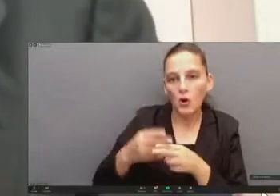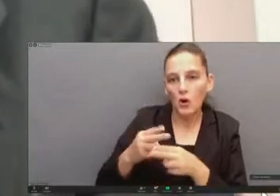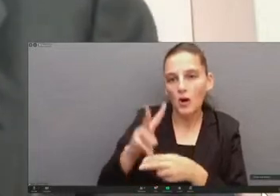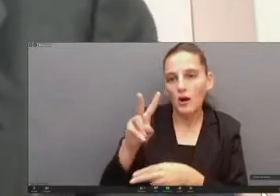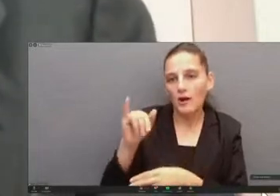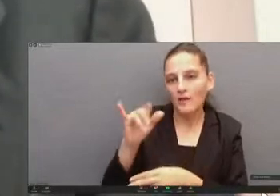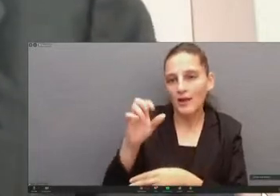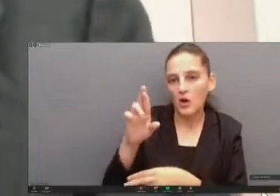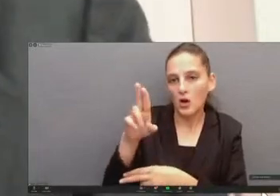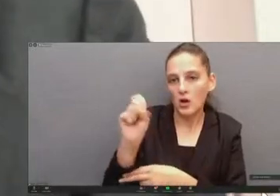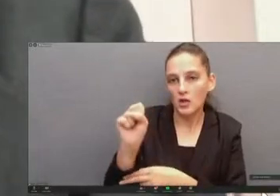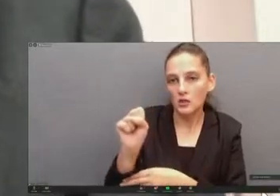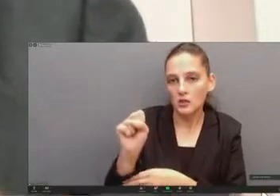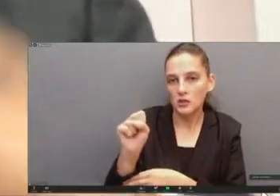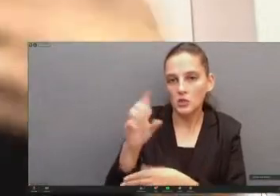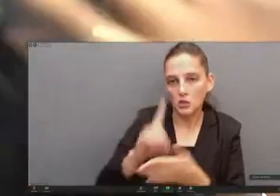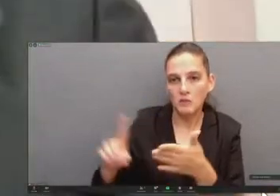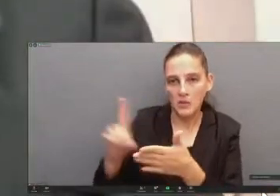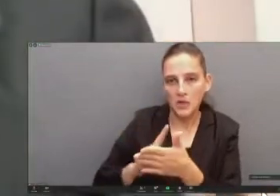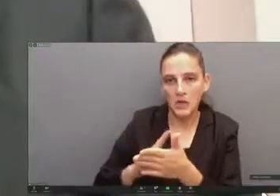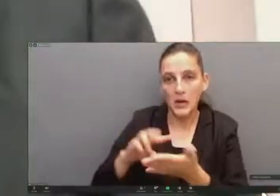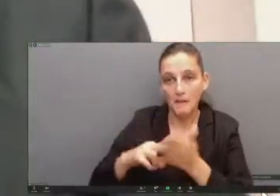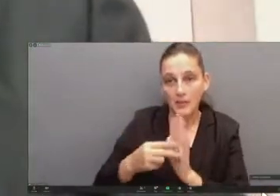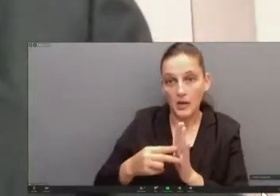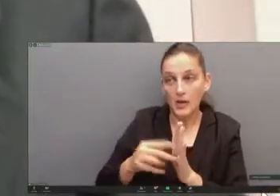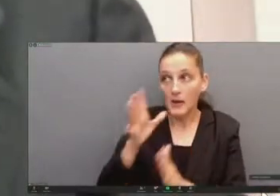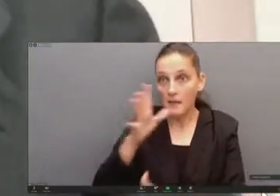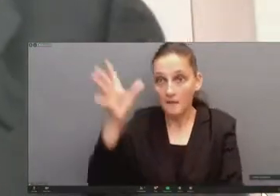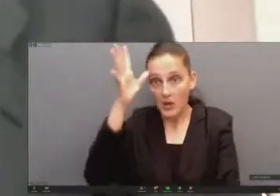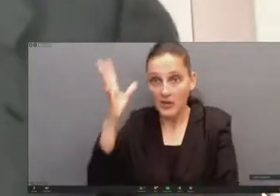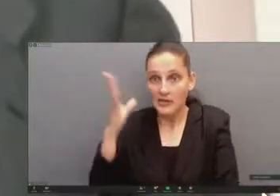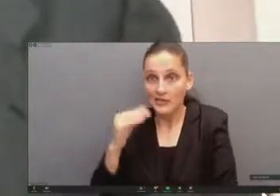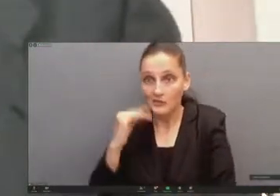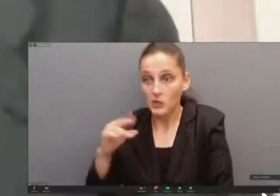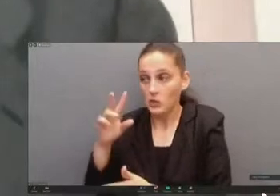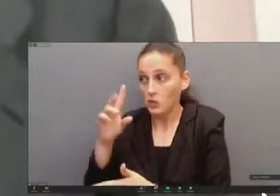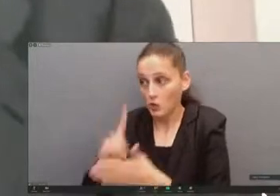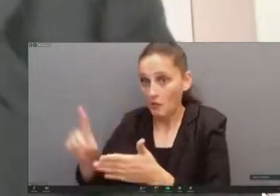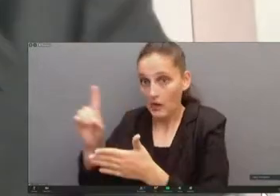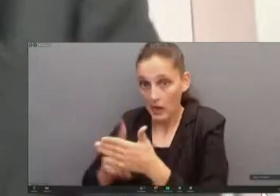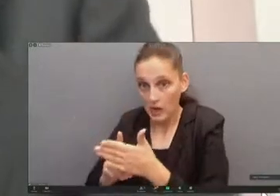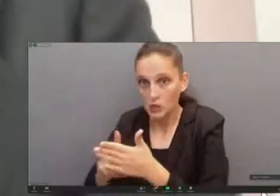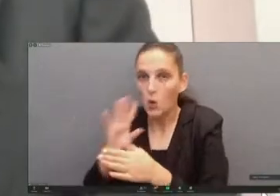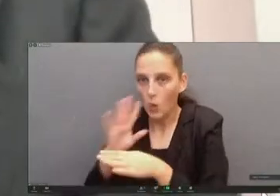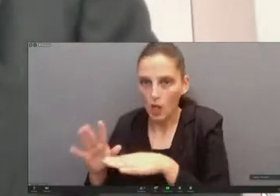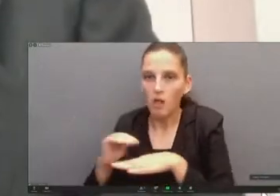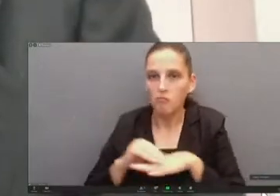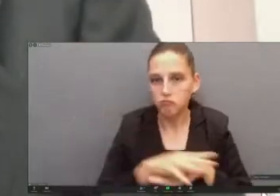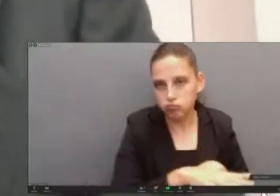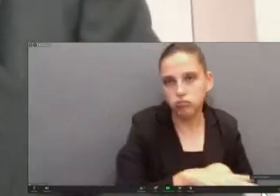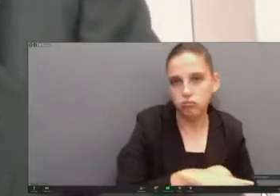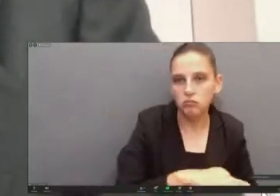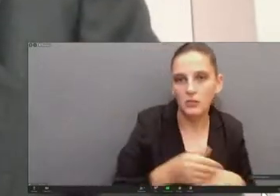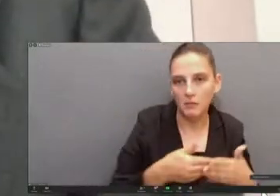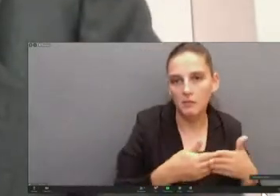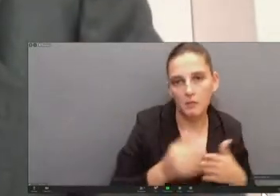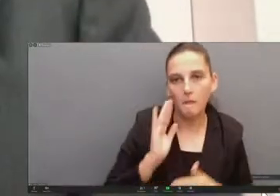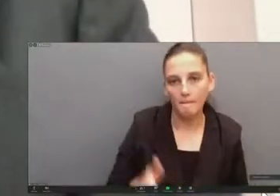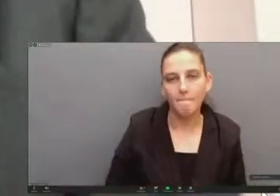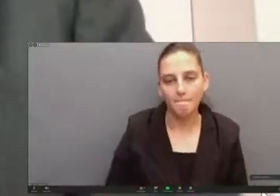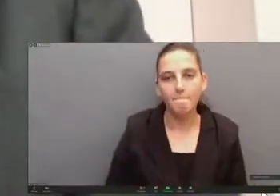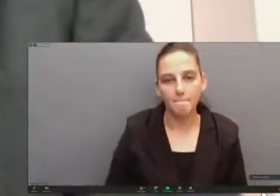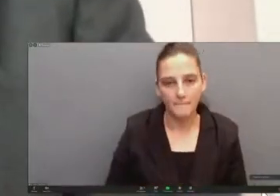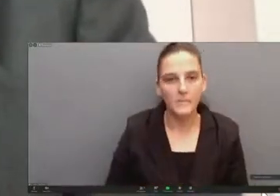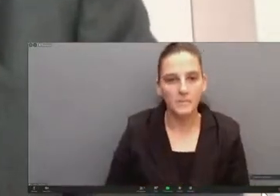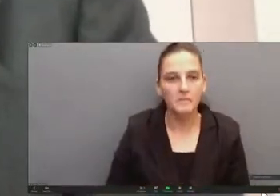vicarious discrimination, the discrimination that parents experience that has consequences for their children. So